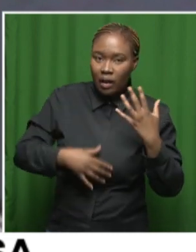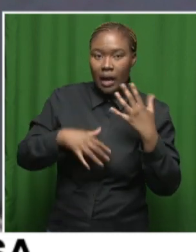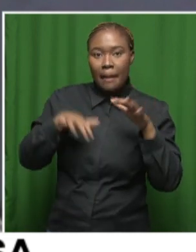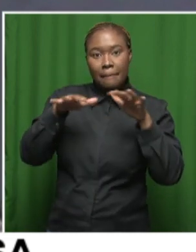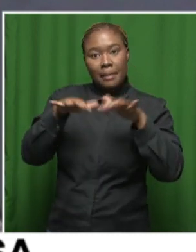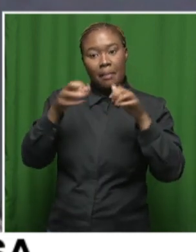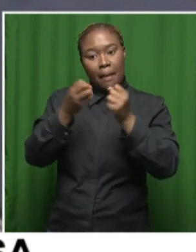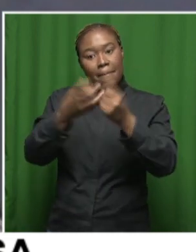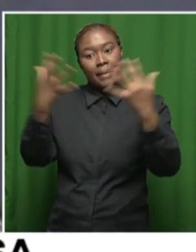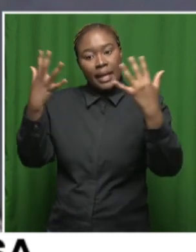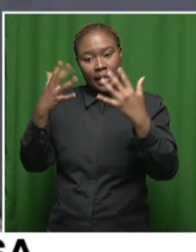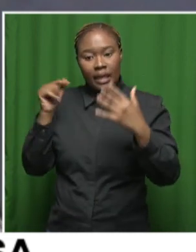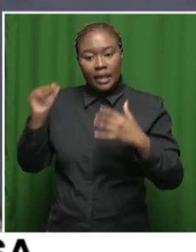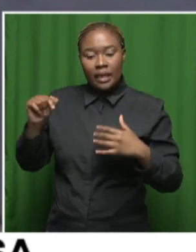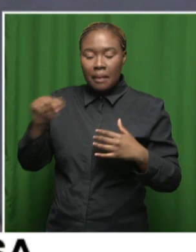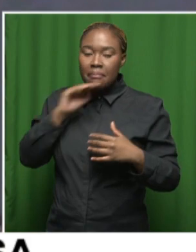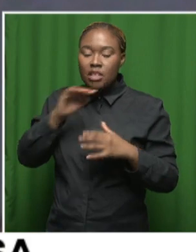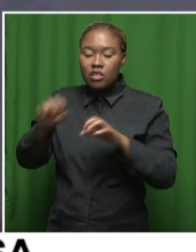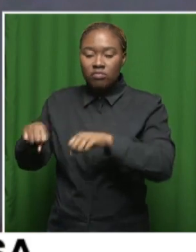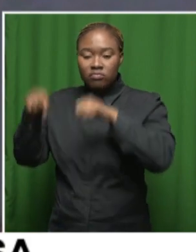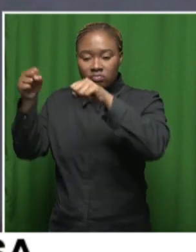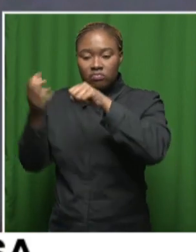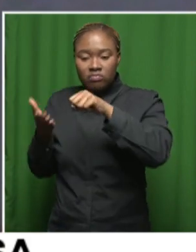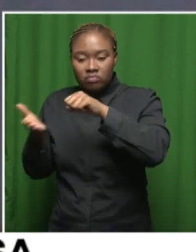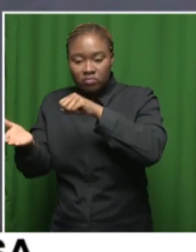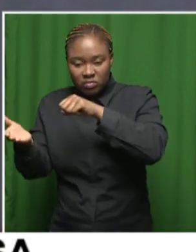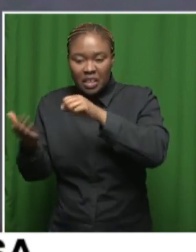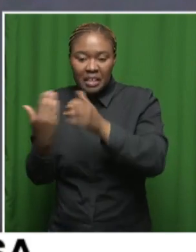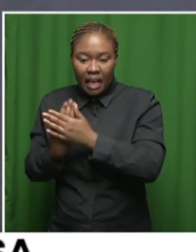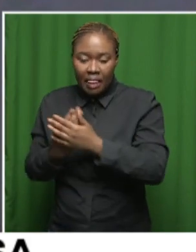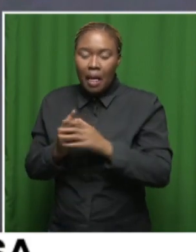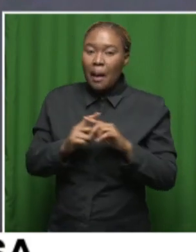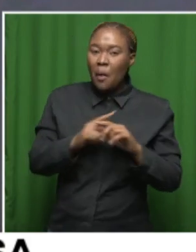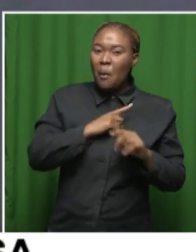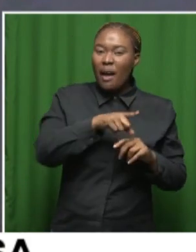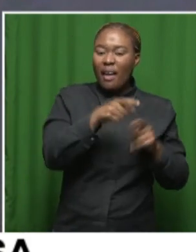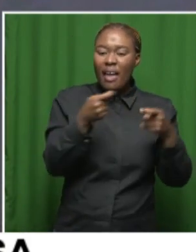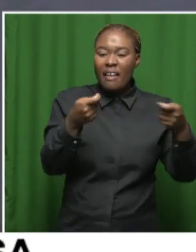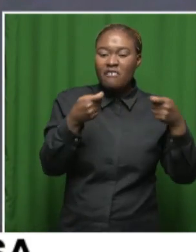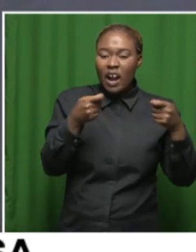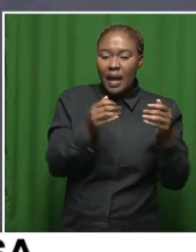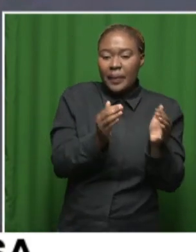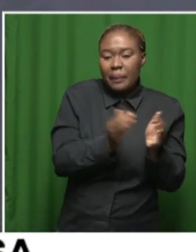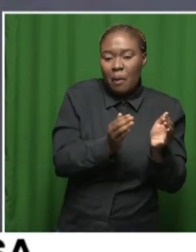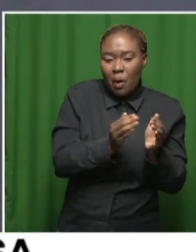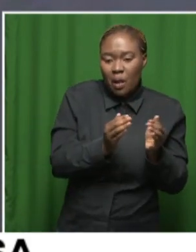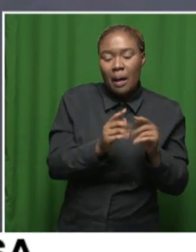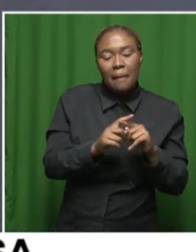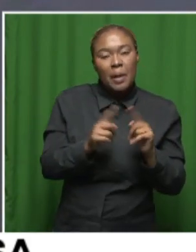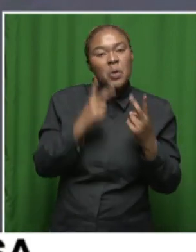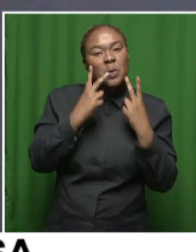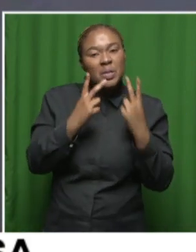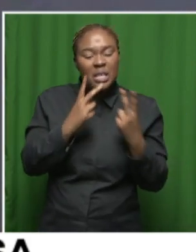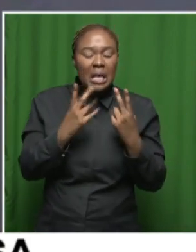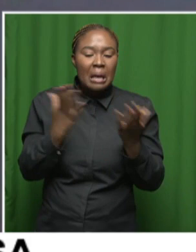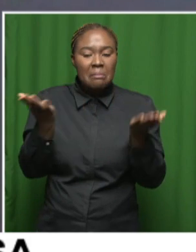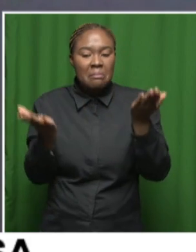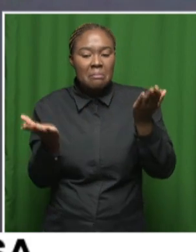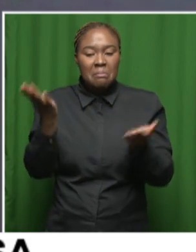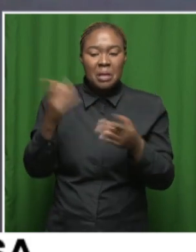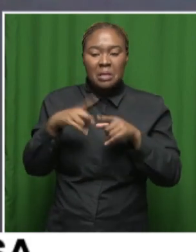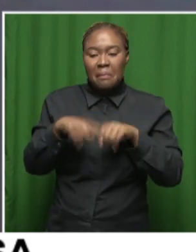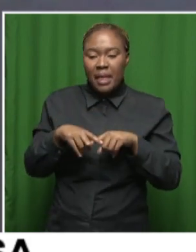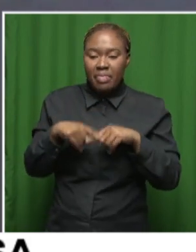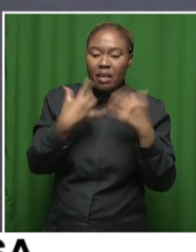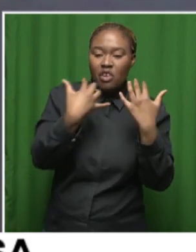with the air fryer is the space is a bit limited. Oh, yes. But I mean, as you get to know your air fryer, you also see what's going to work and what's